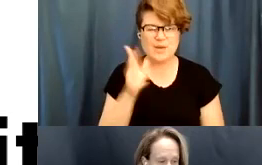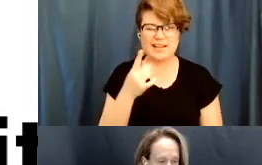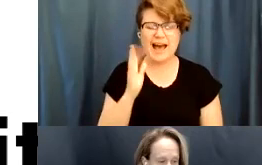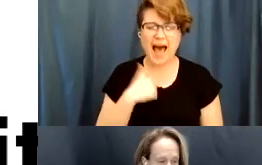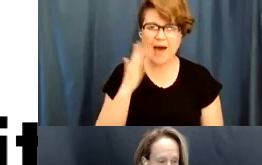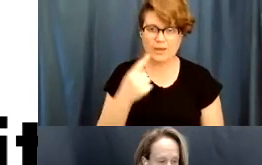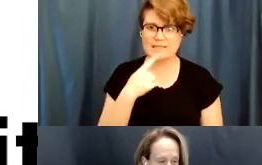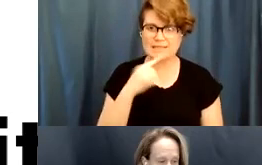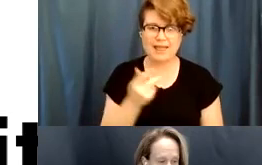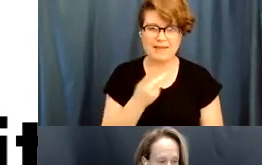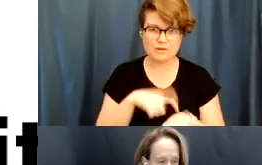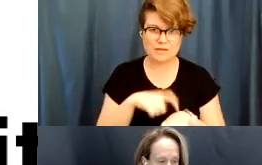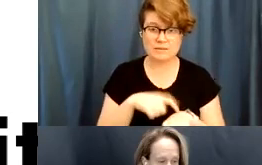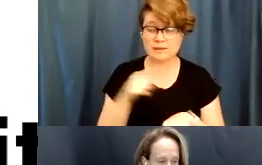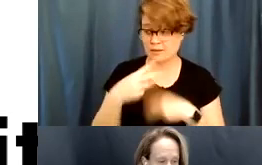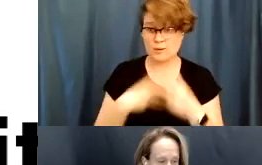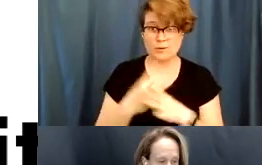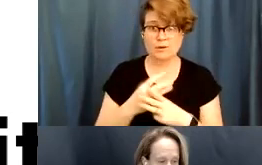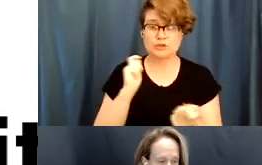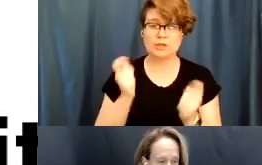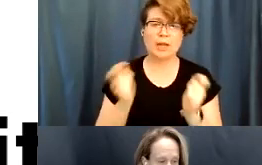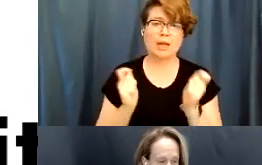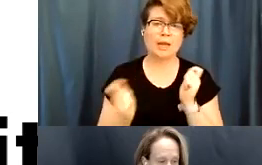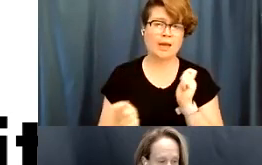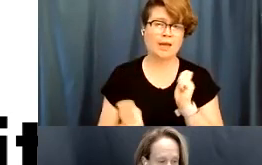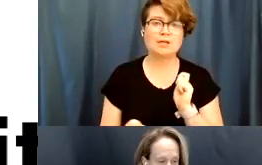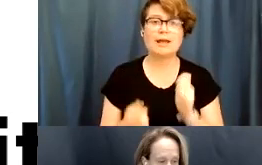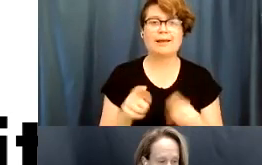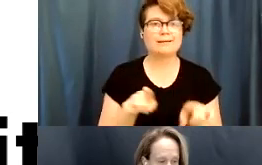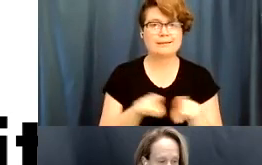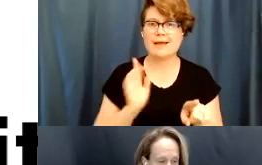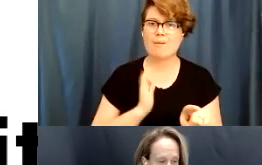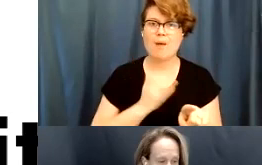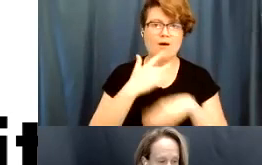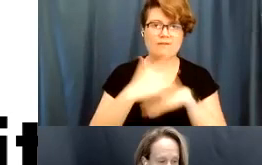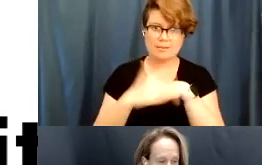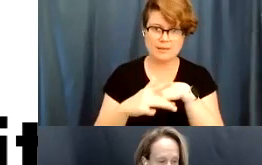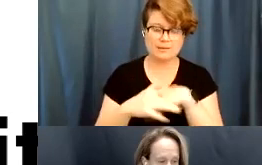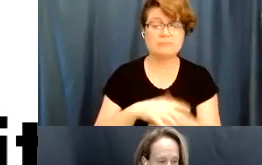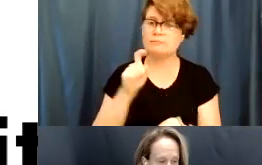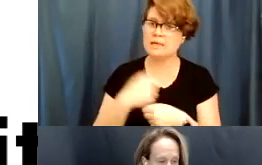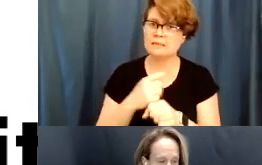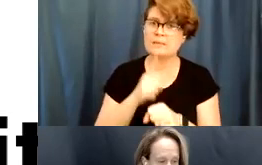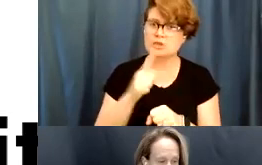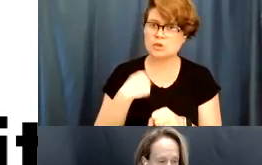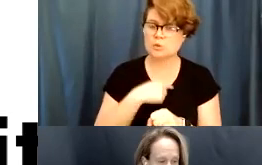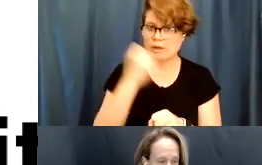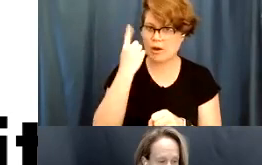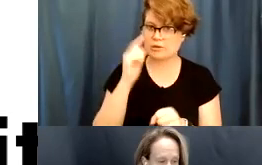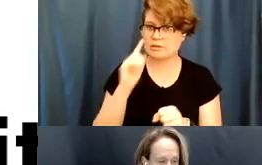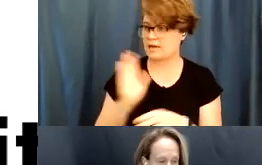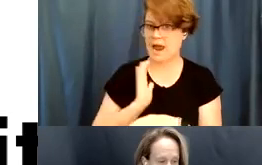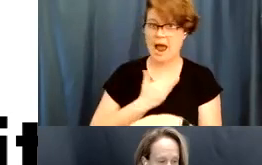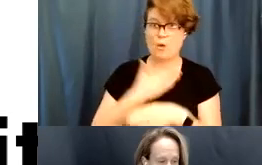the world is ever changing and so is our availability. We still need to be mindful of shared spaces. We,